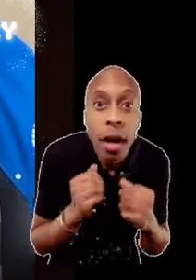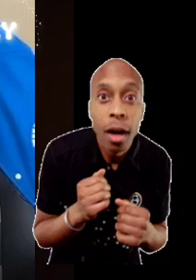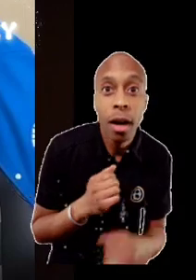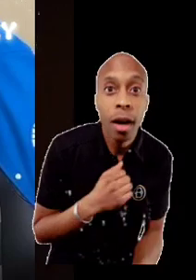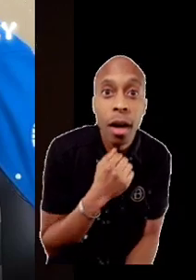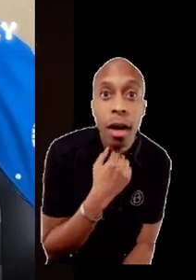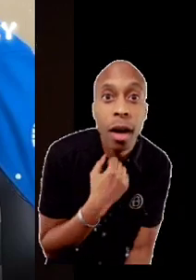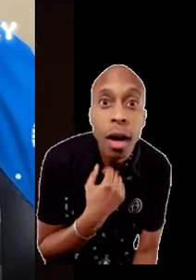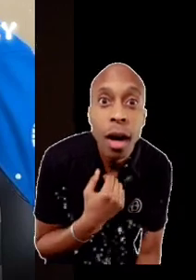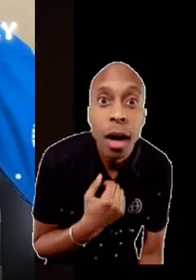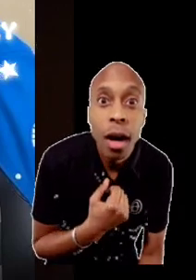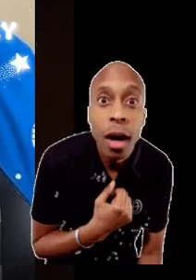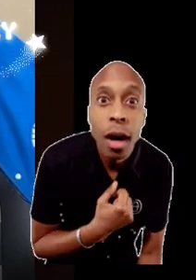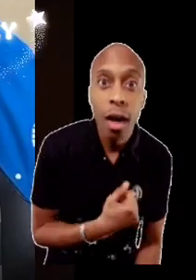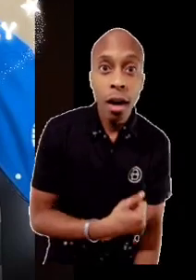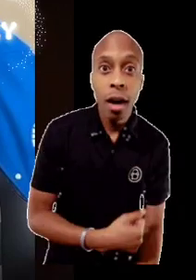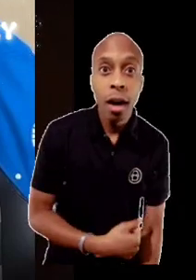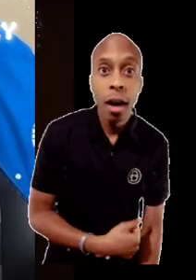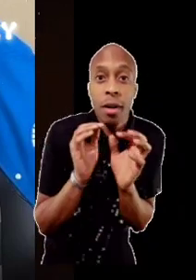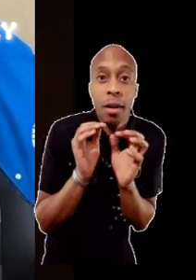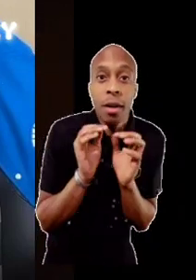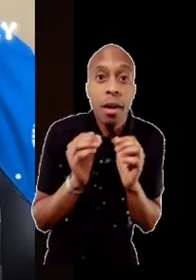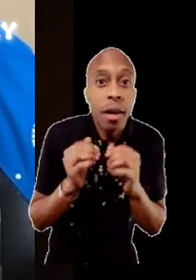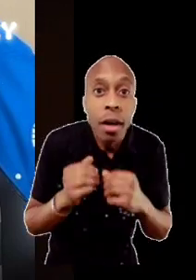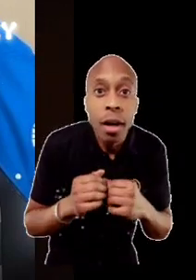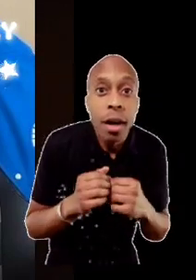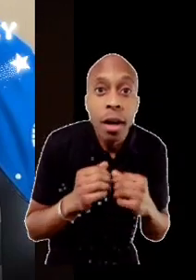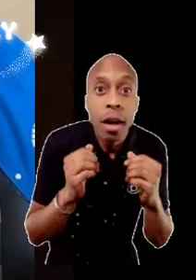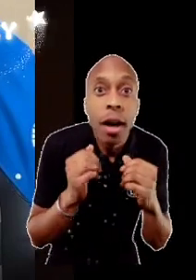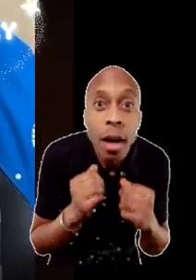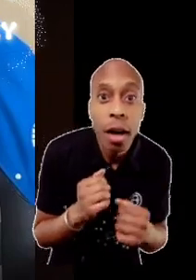I don't know who can warn you, you know.